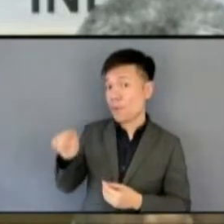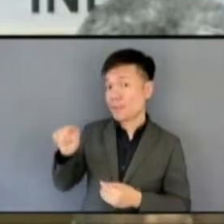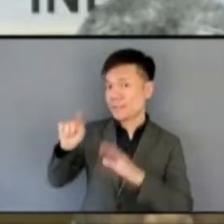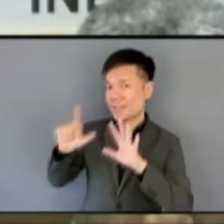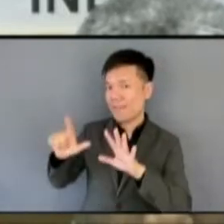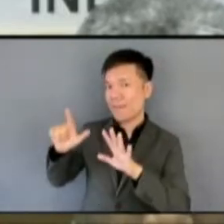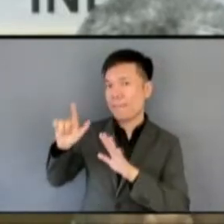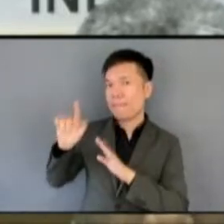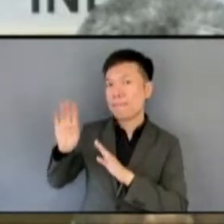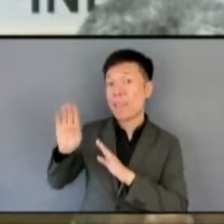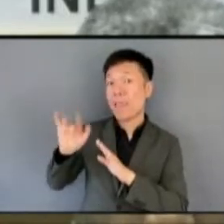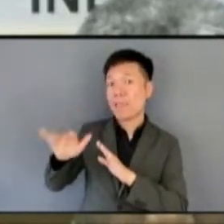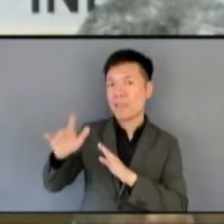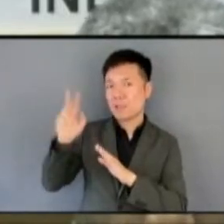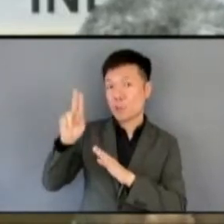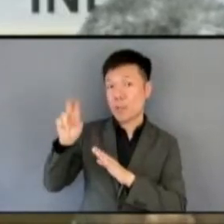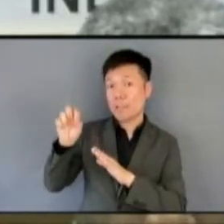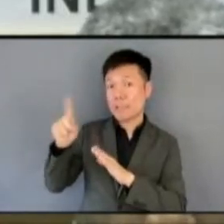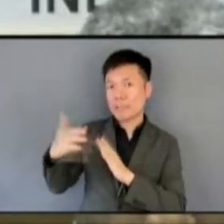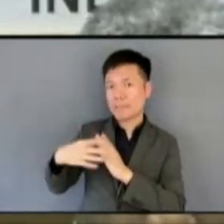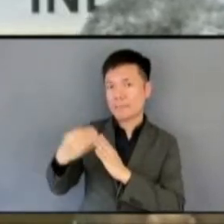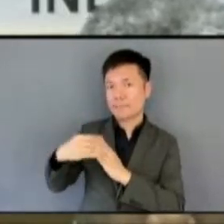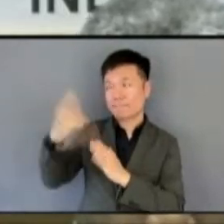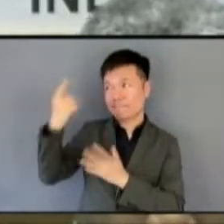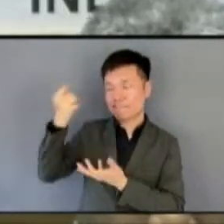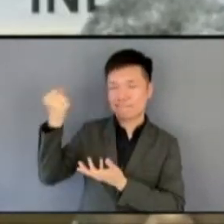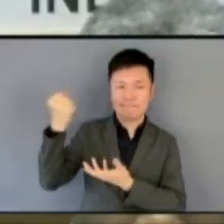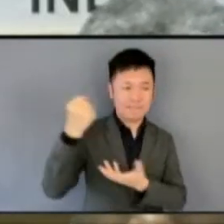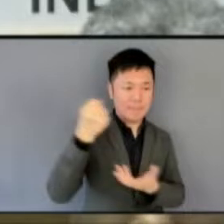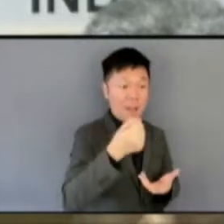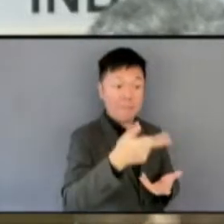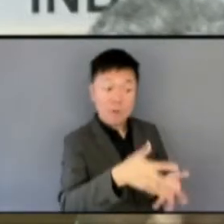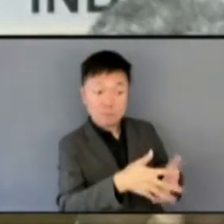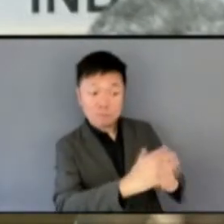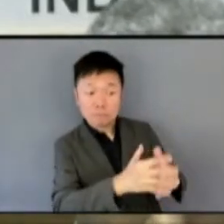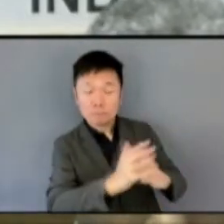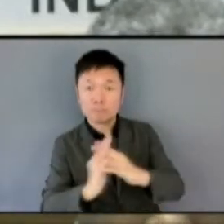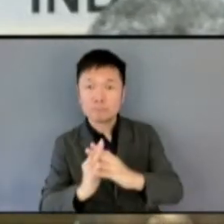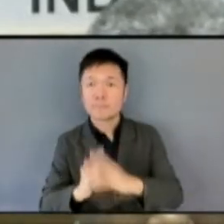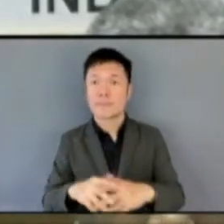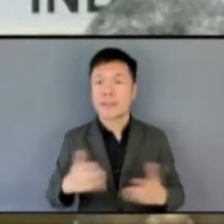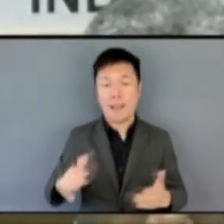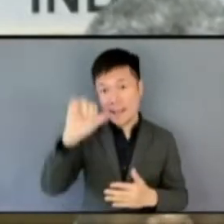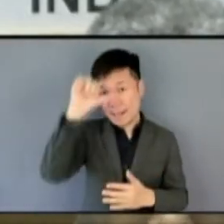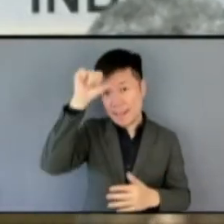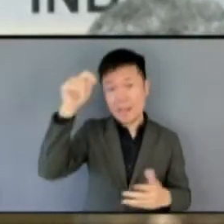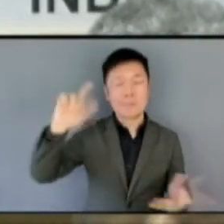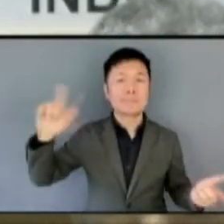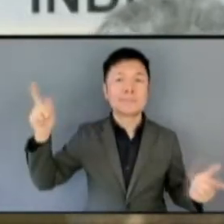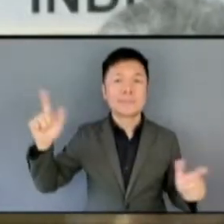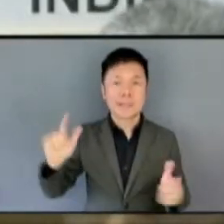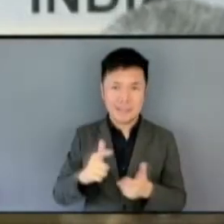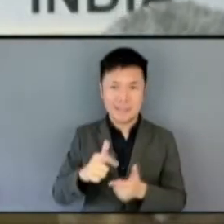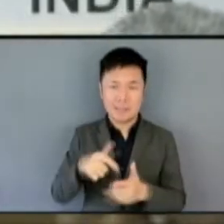that India has landmark achievement reduced of the child mortality rate, wherein